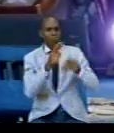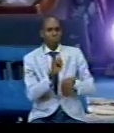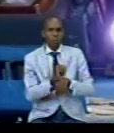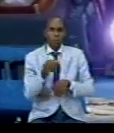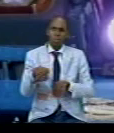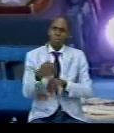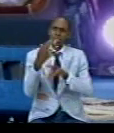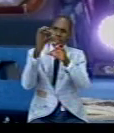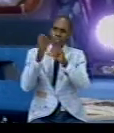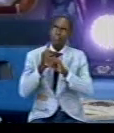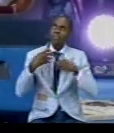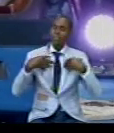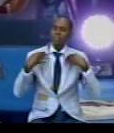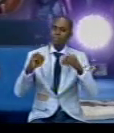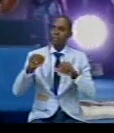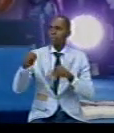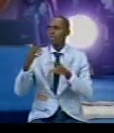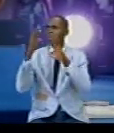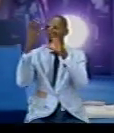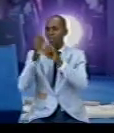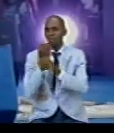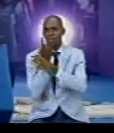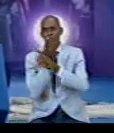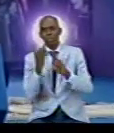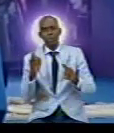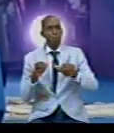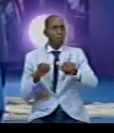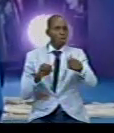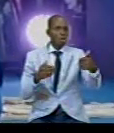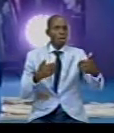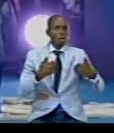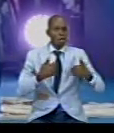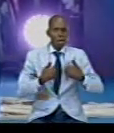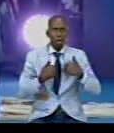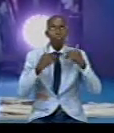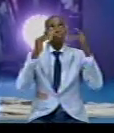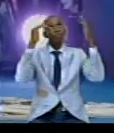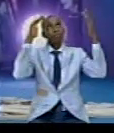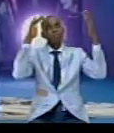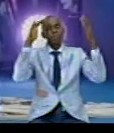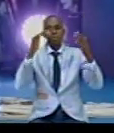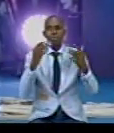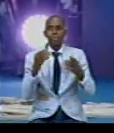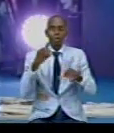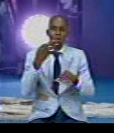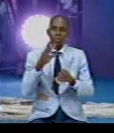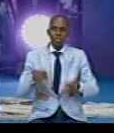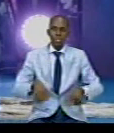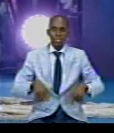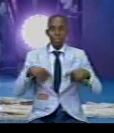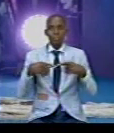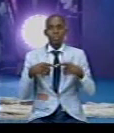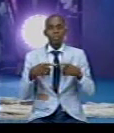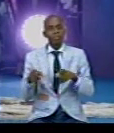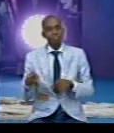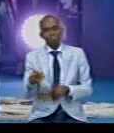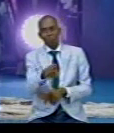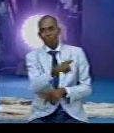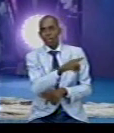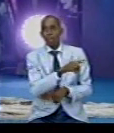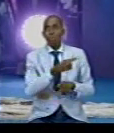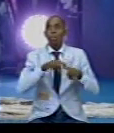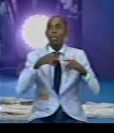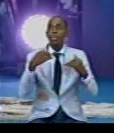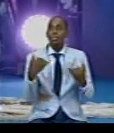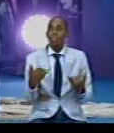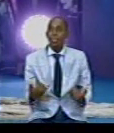others receive deliverance, others have the expectations of their lives, them. But now,